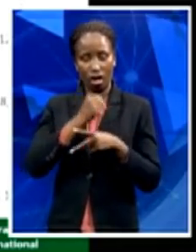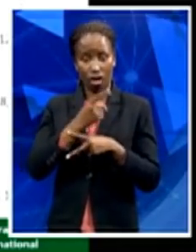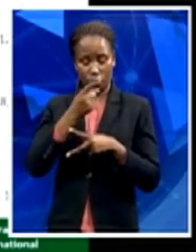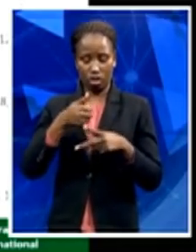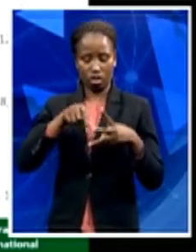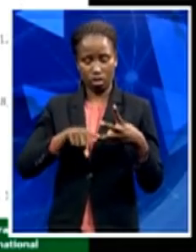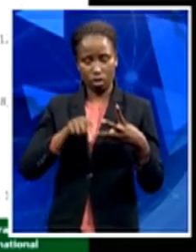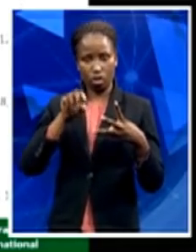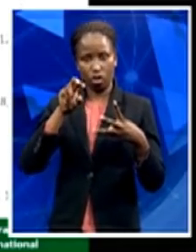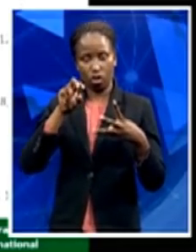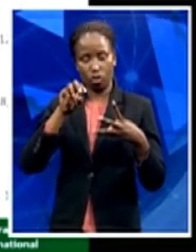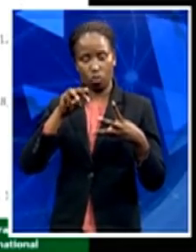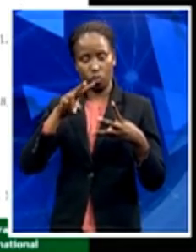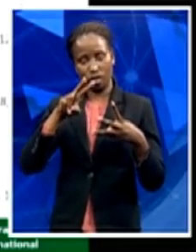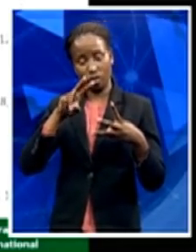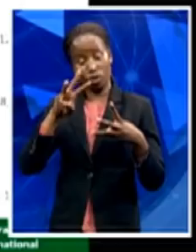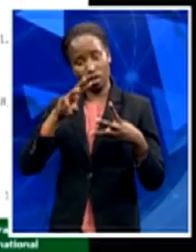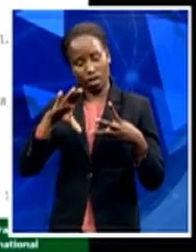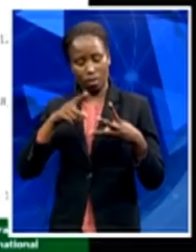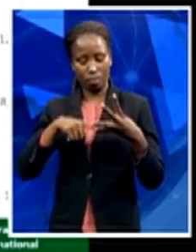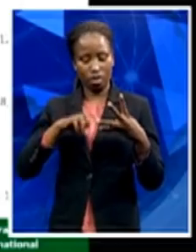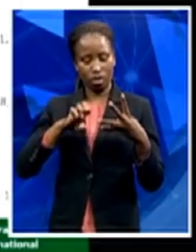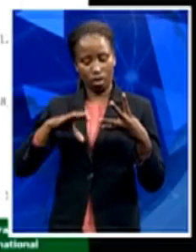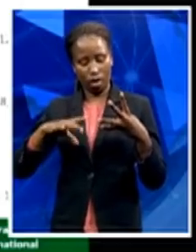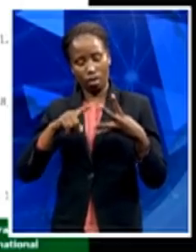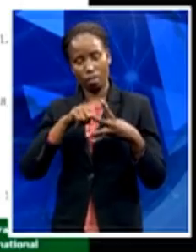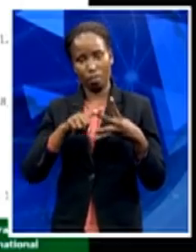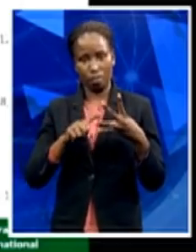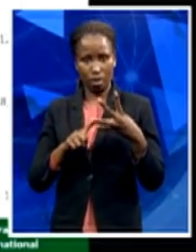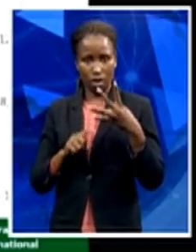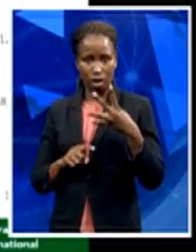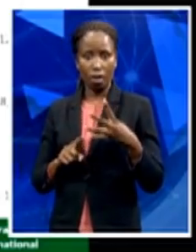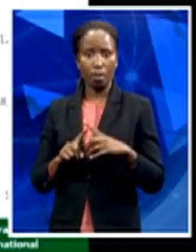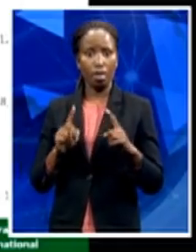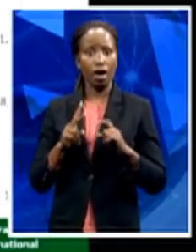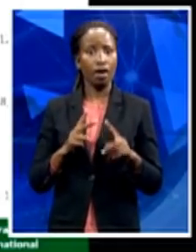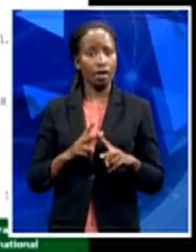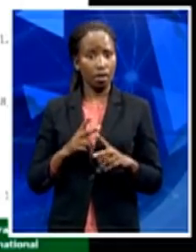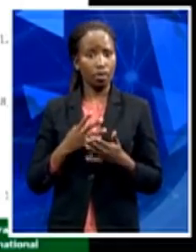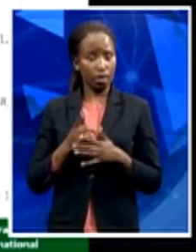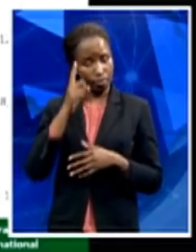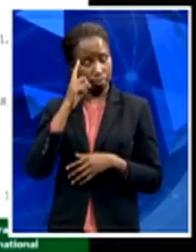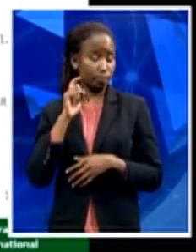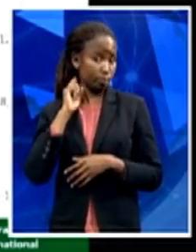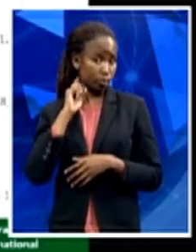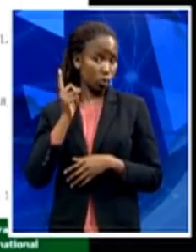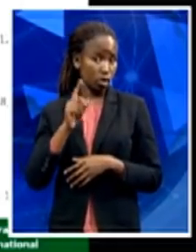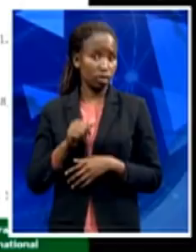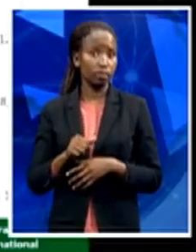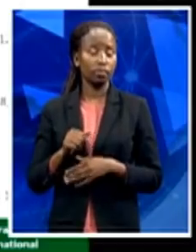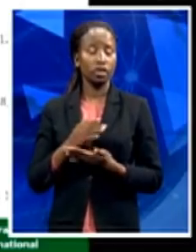Cape. But what we can also note is that those that have surpassed the national